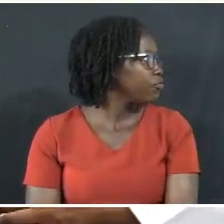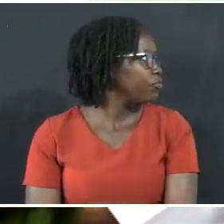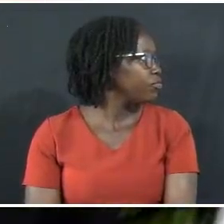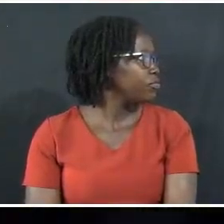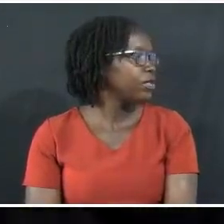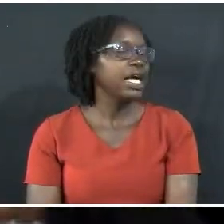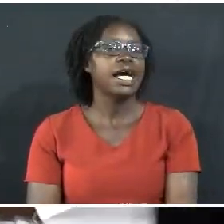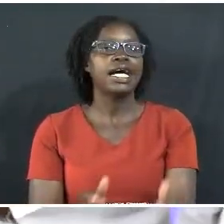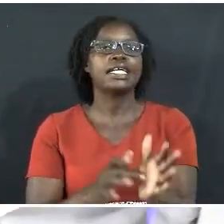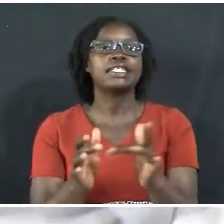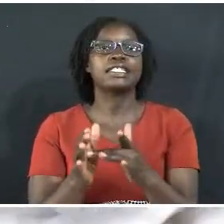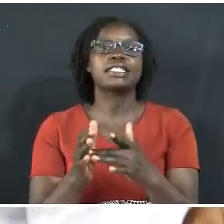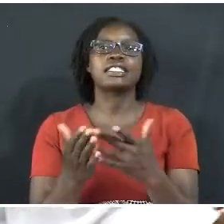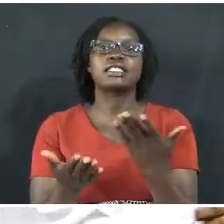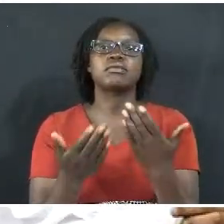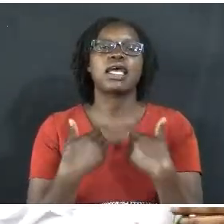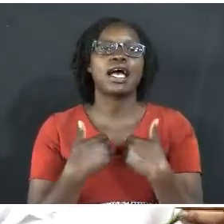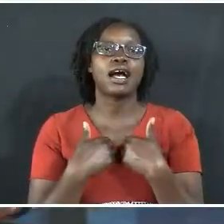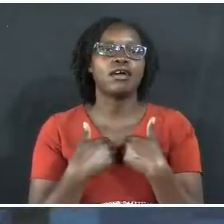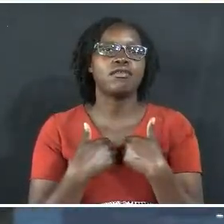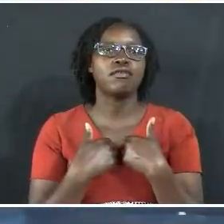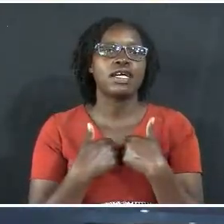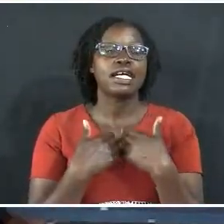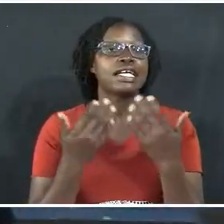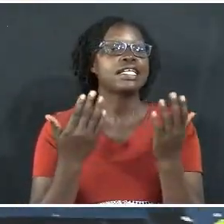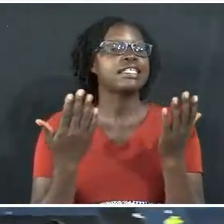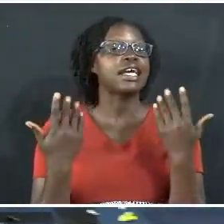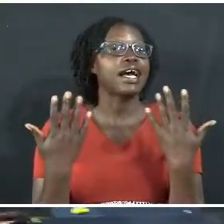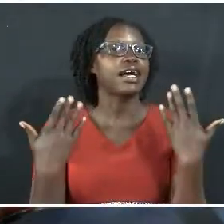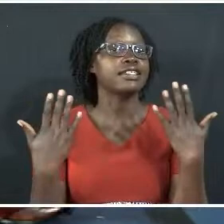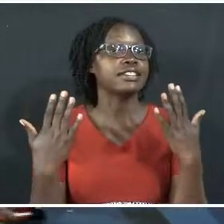And Jesus might be having in his hands